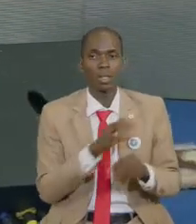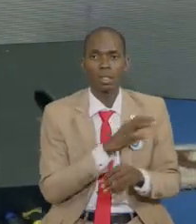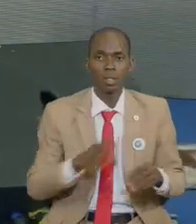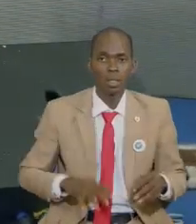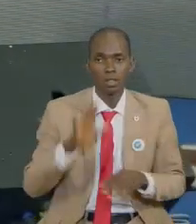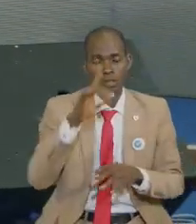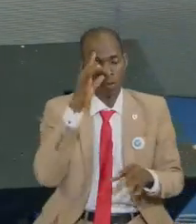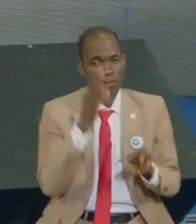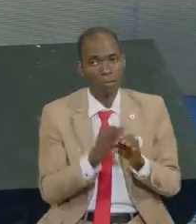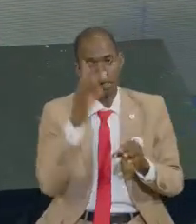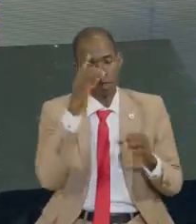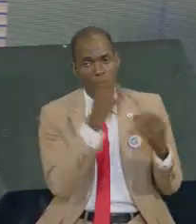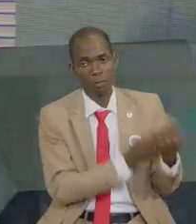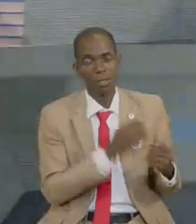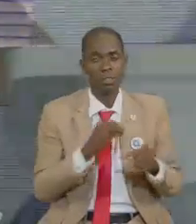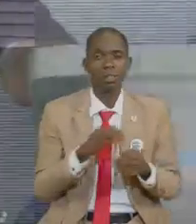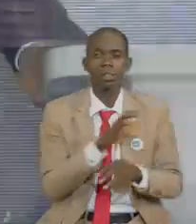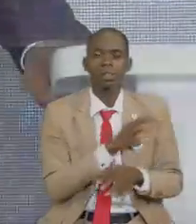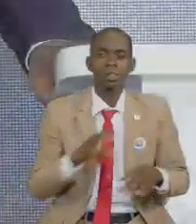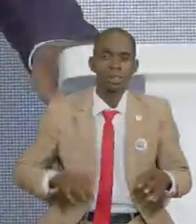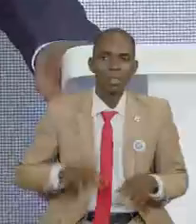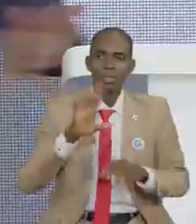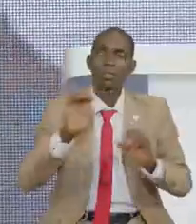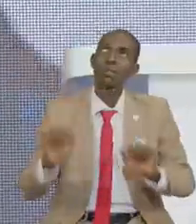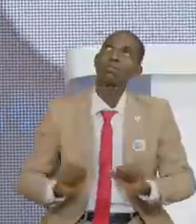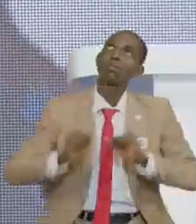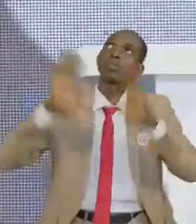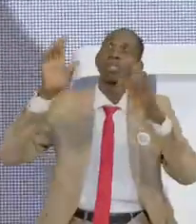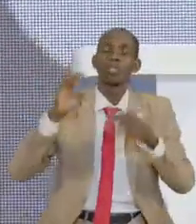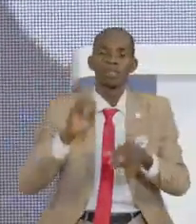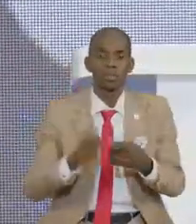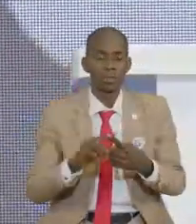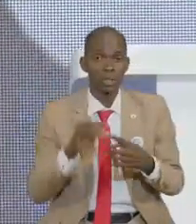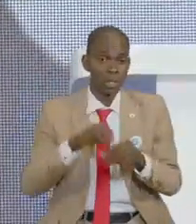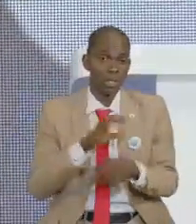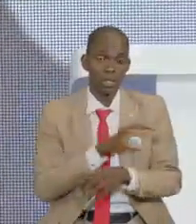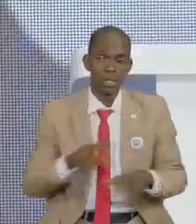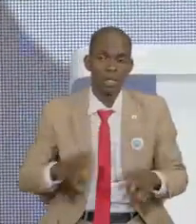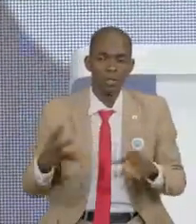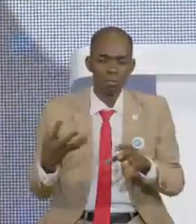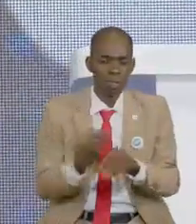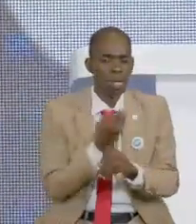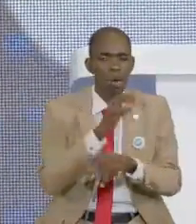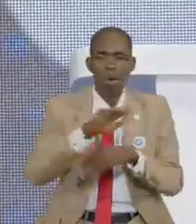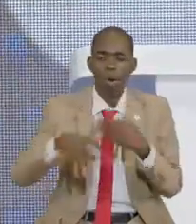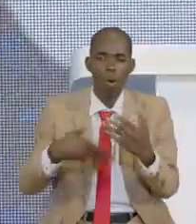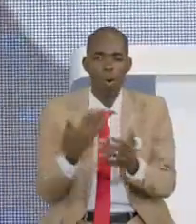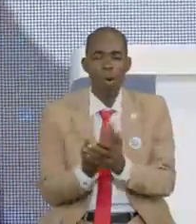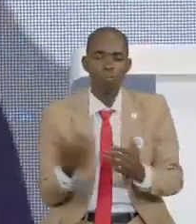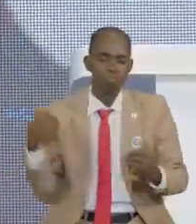your consecration to Christ, and you take your trust in Christ. You take all that with